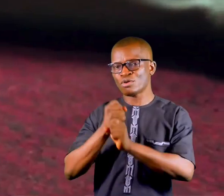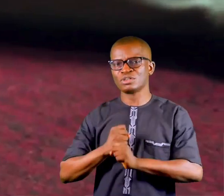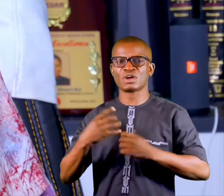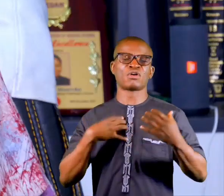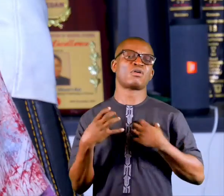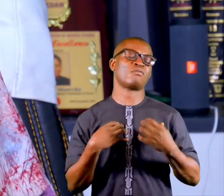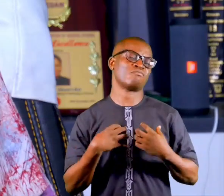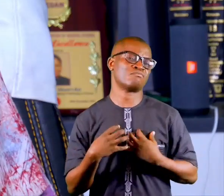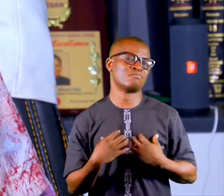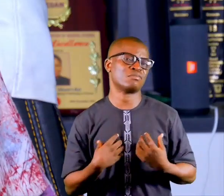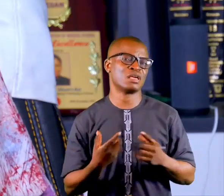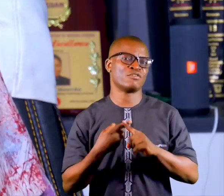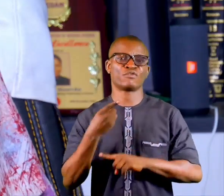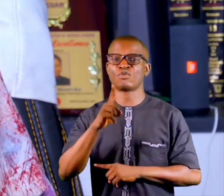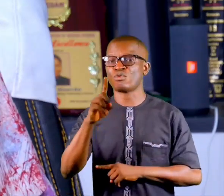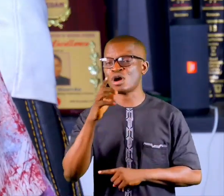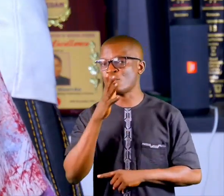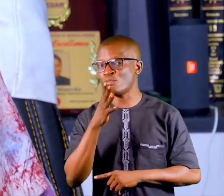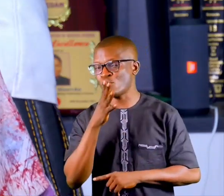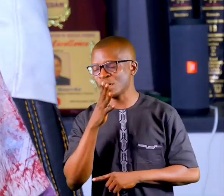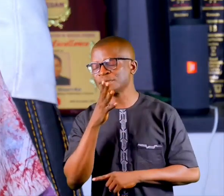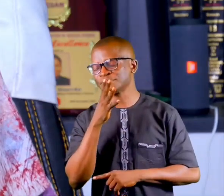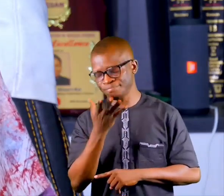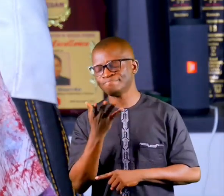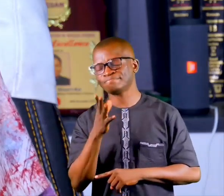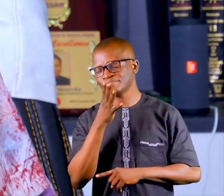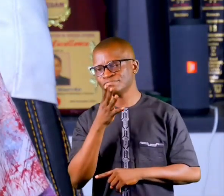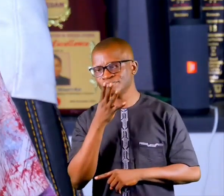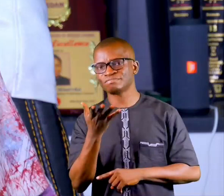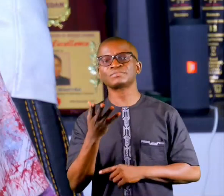a petition from a mother